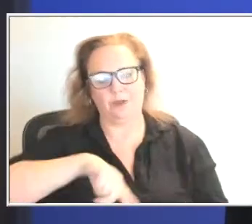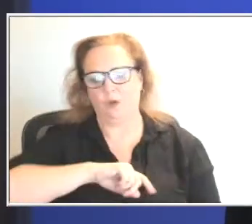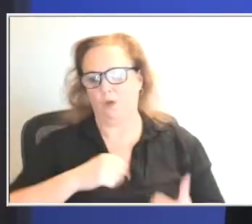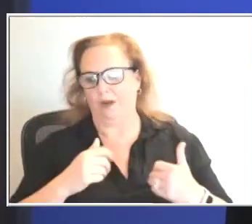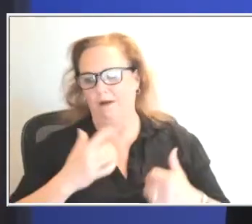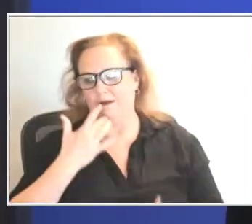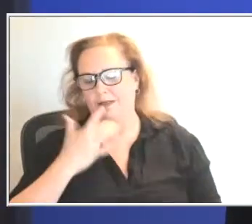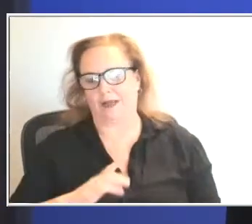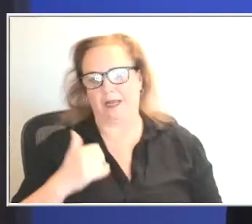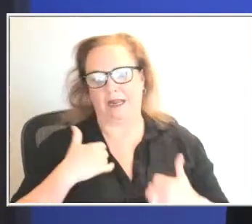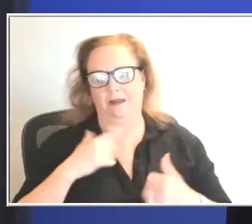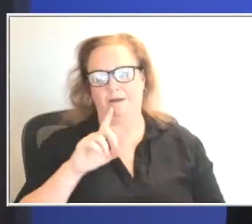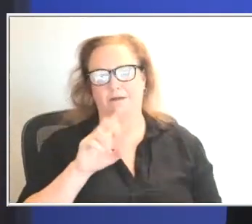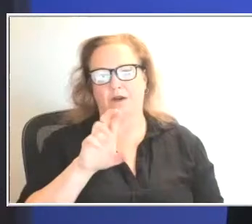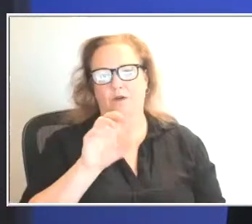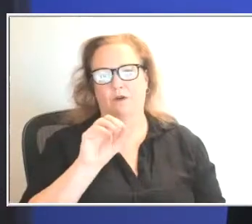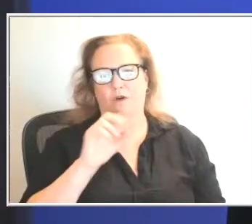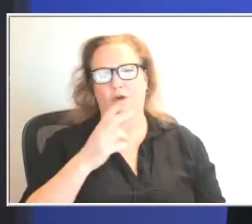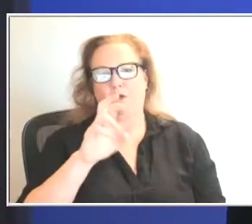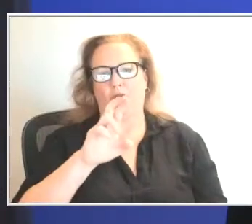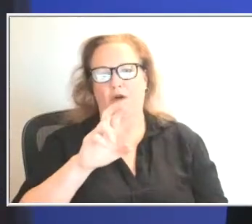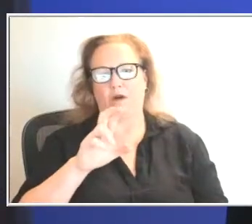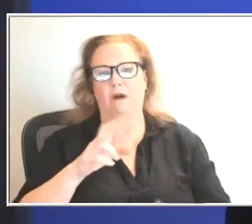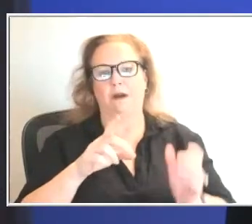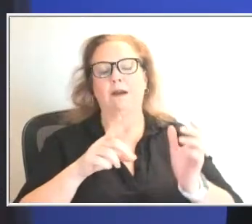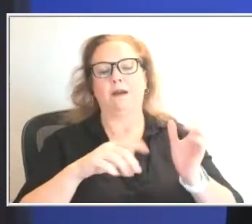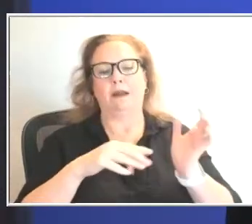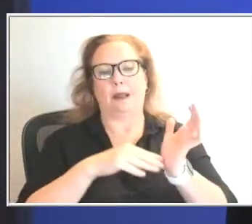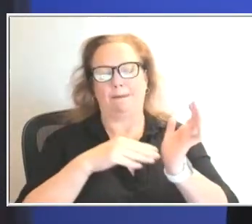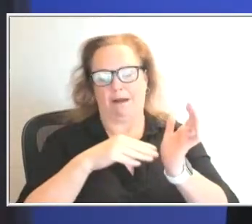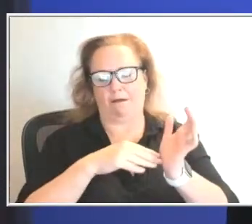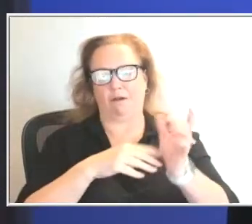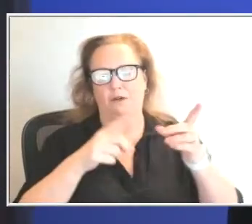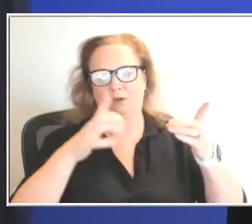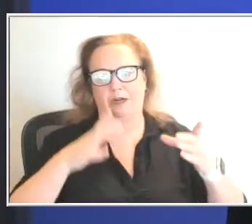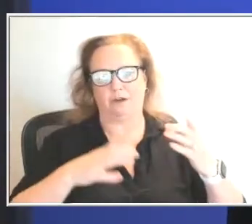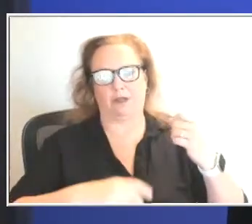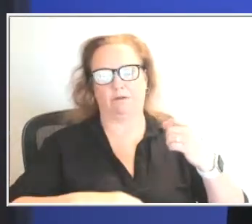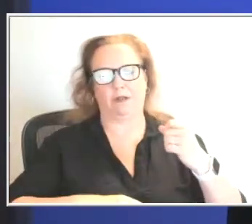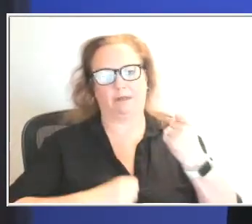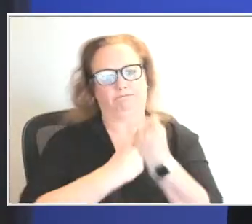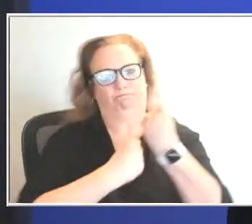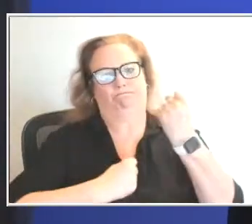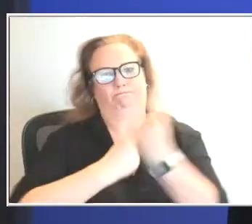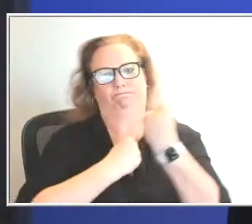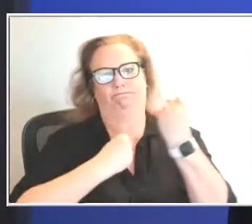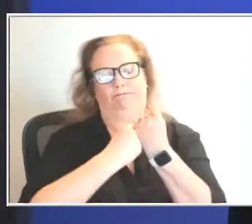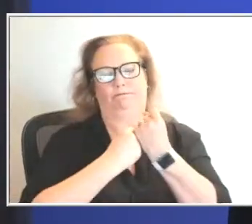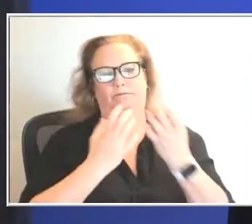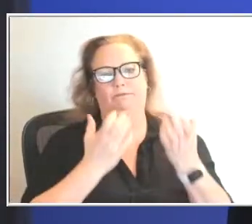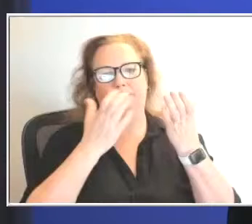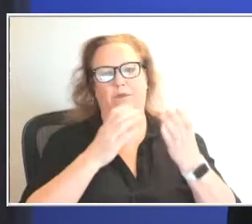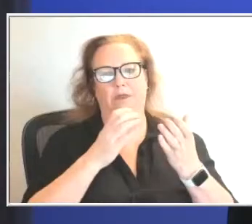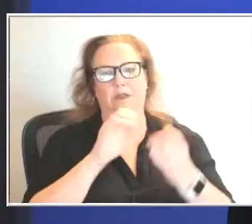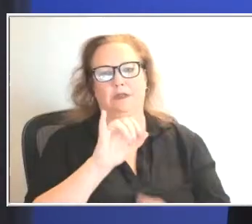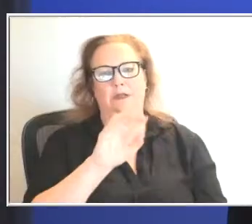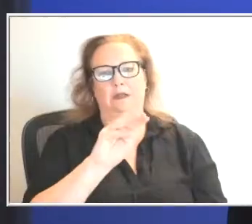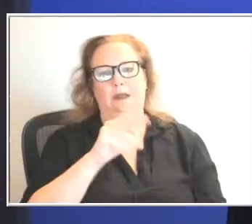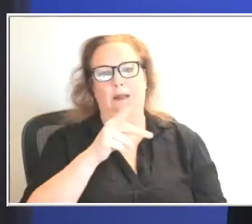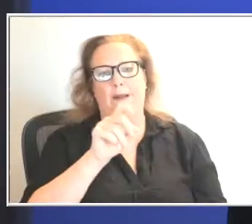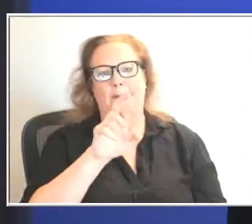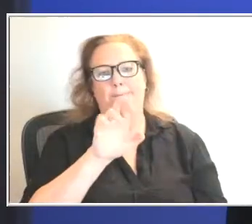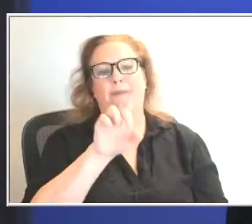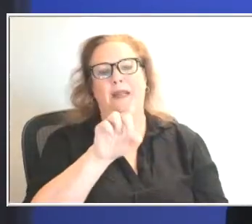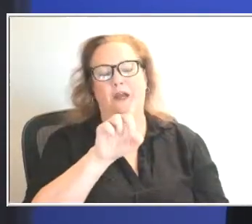have Dr. Orr, medical director in wound and hyperbarics, that championed this protocol that was built called the Impaired Skin Integrity Protocol.